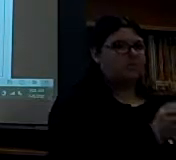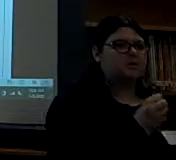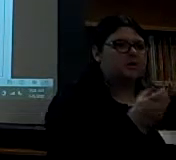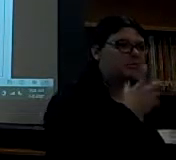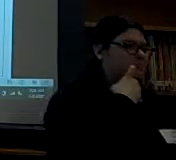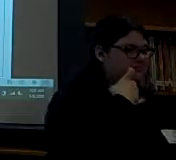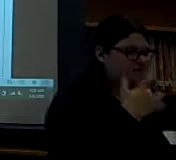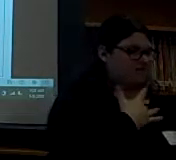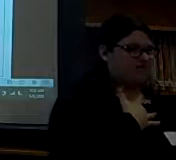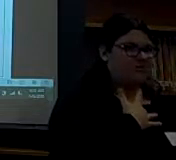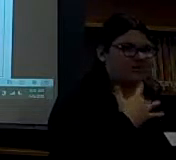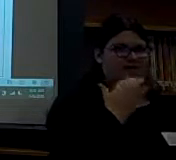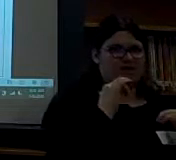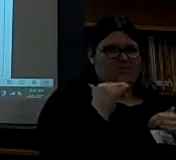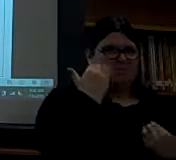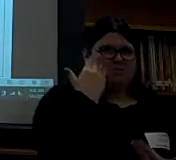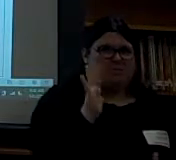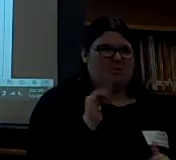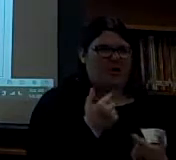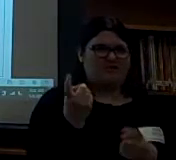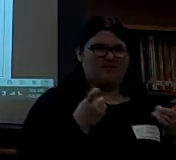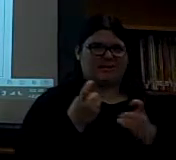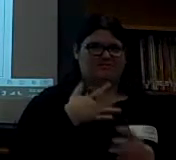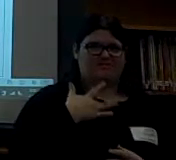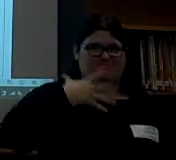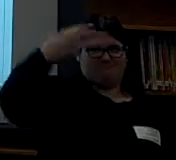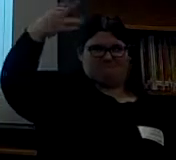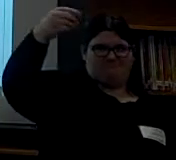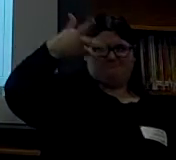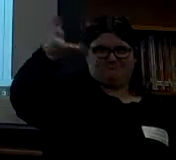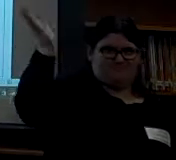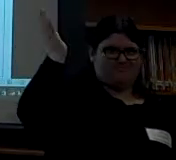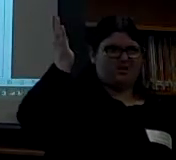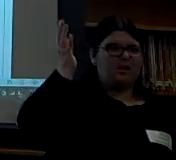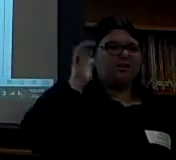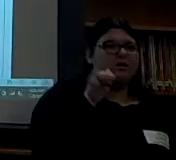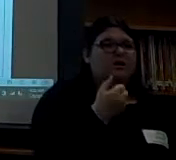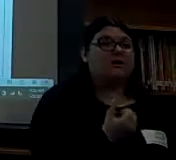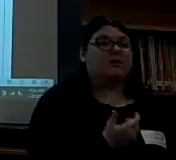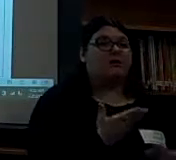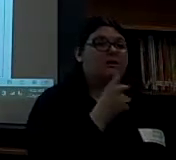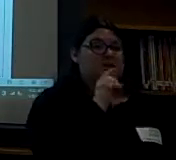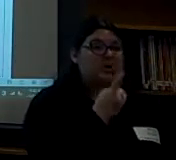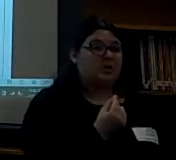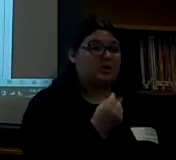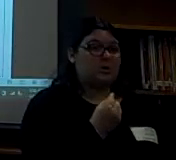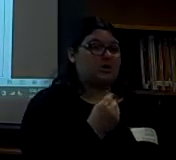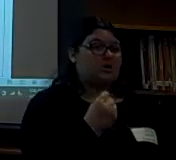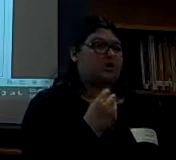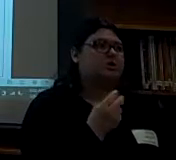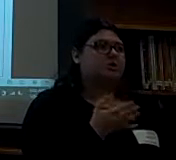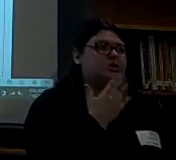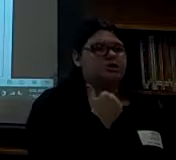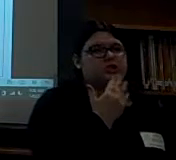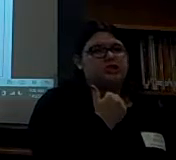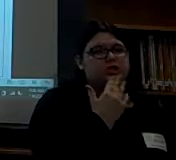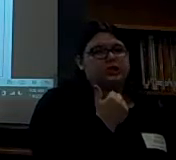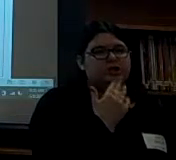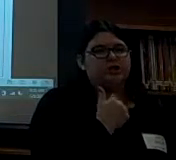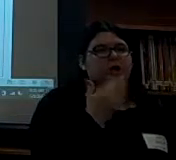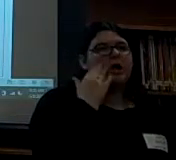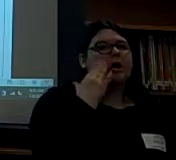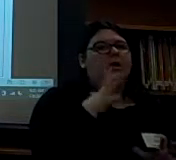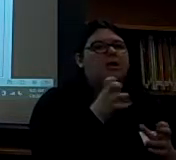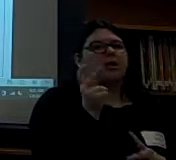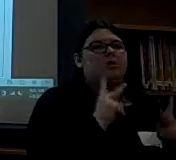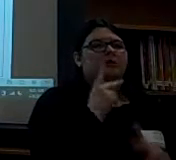to this feeling because they don't know how to handle this feeling out there. The other thing that kids do, definitely sugar. They go to sugar as well. I know a lot of